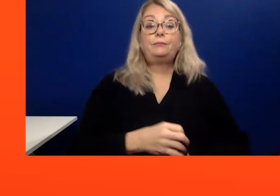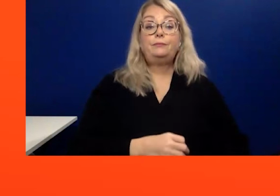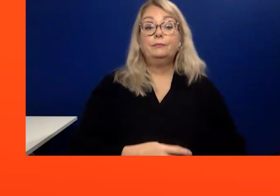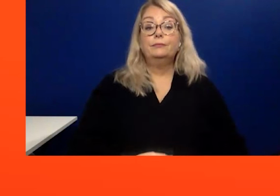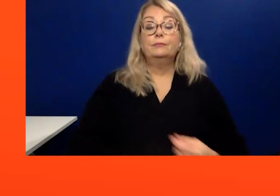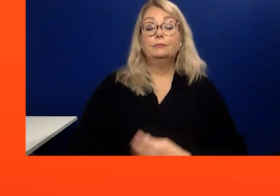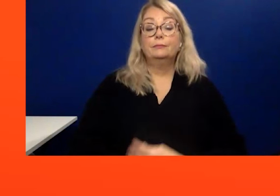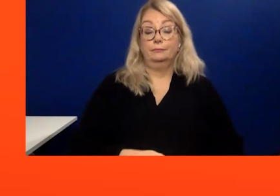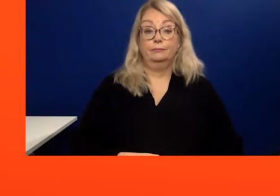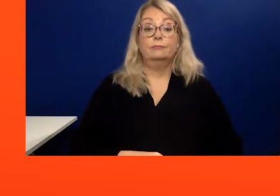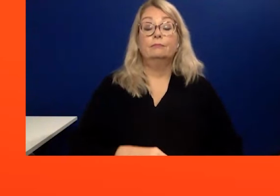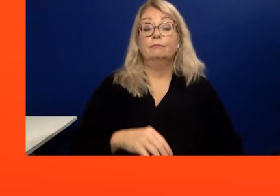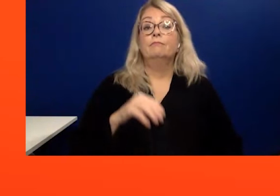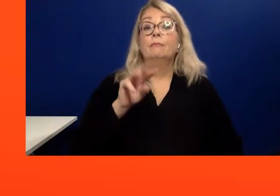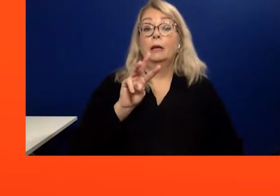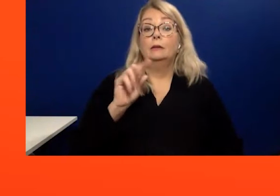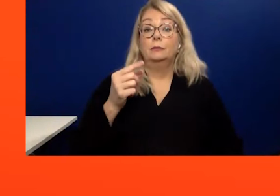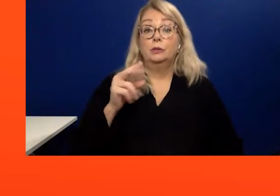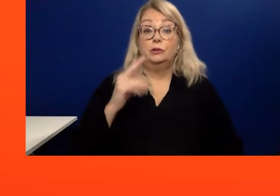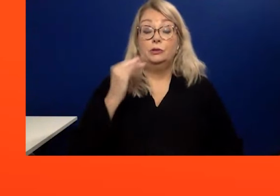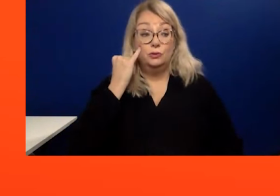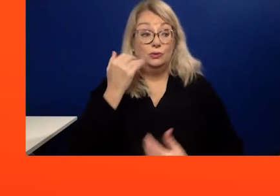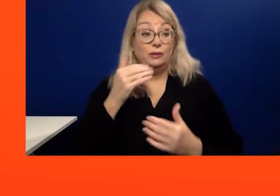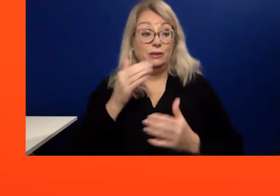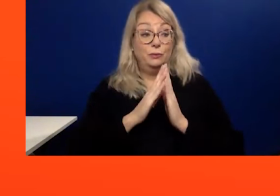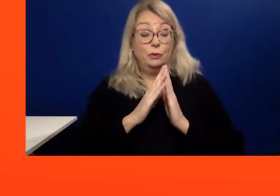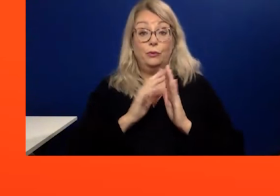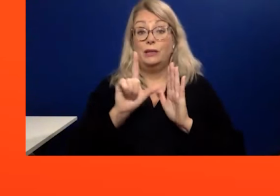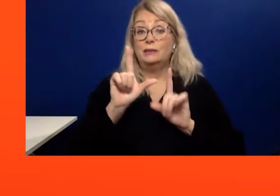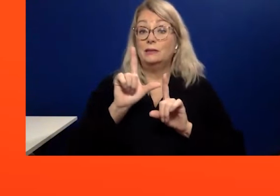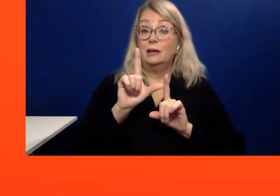At WGU, if you ask for a letter grade, they're going to give you a C.